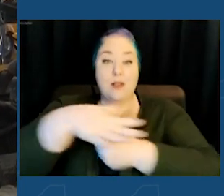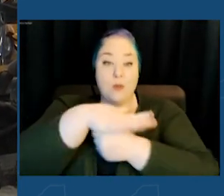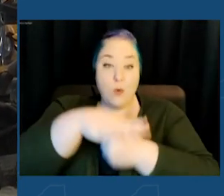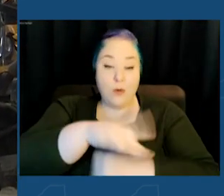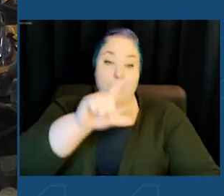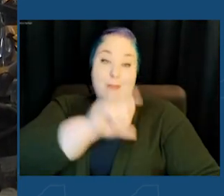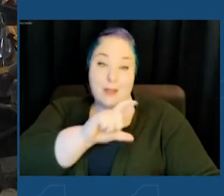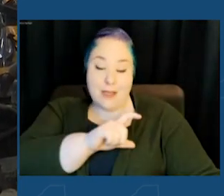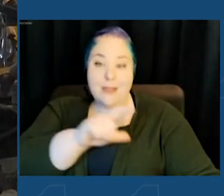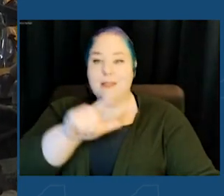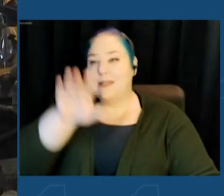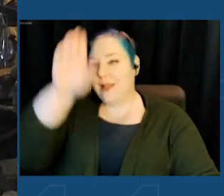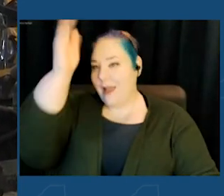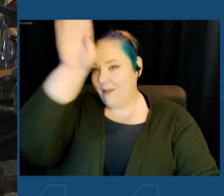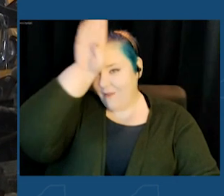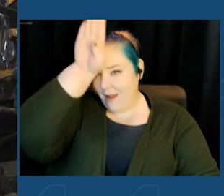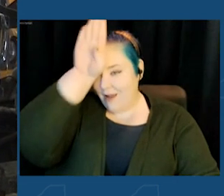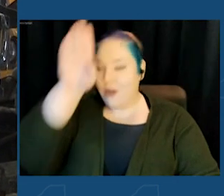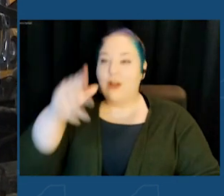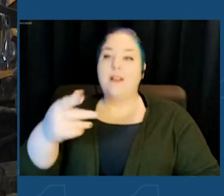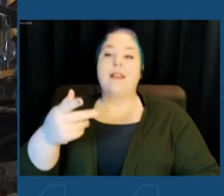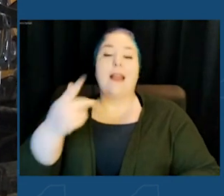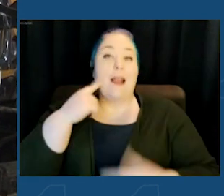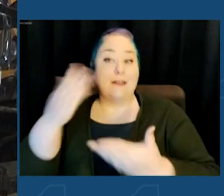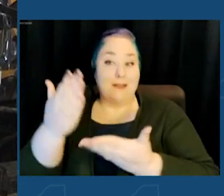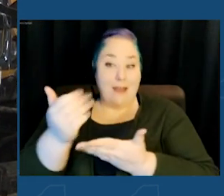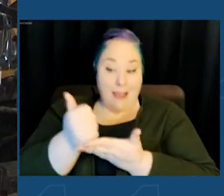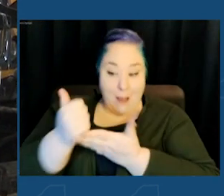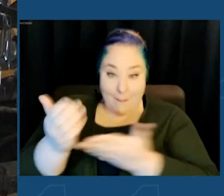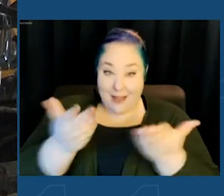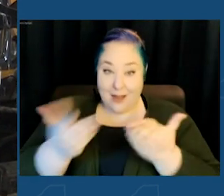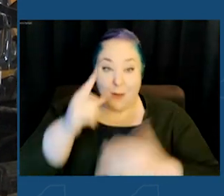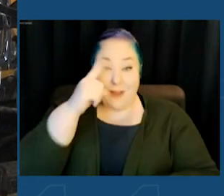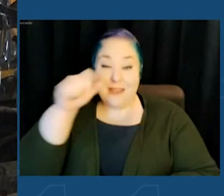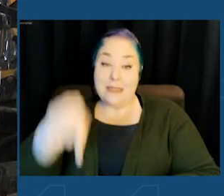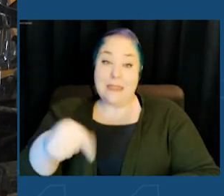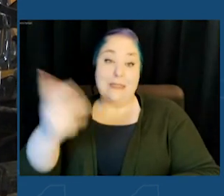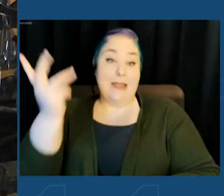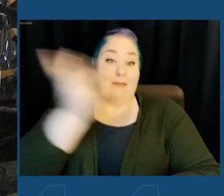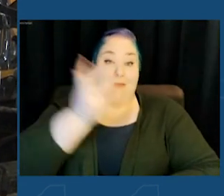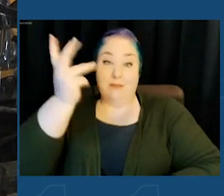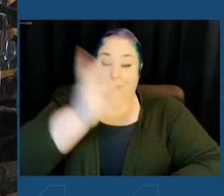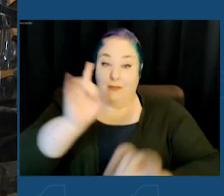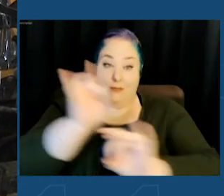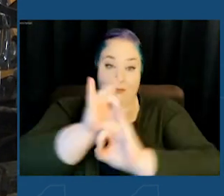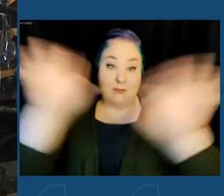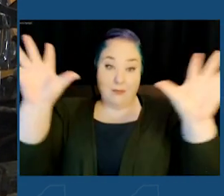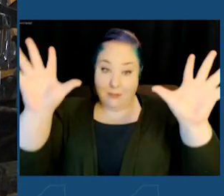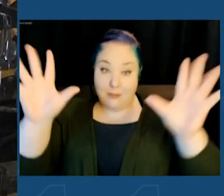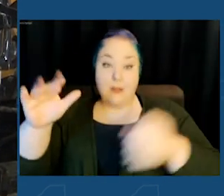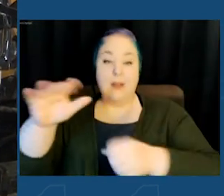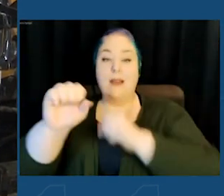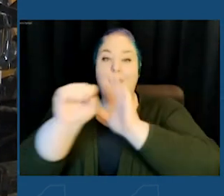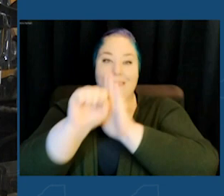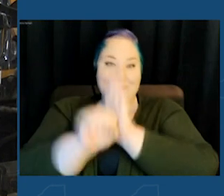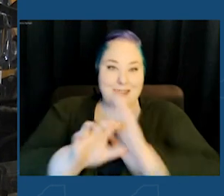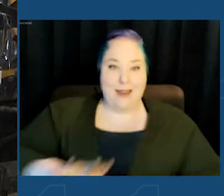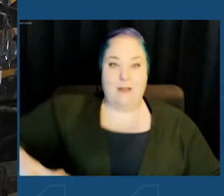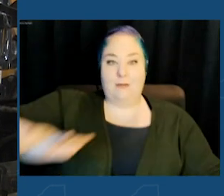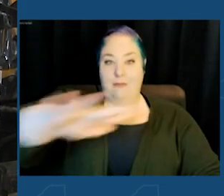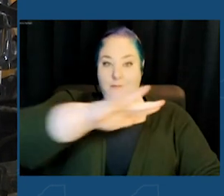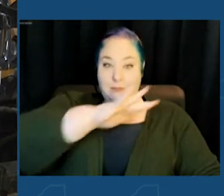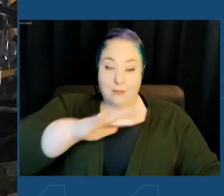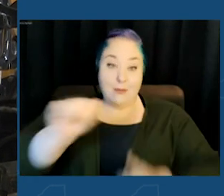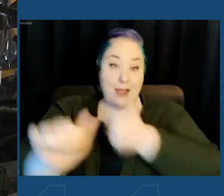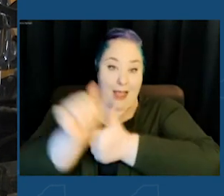organizations throughout the state of New York because this is an epic Statewide Hazard there's no other way to describe this than this is